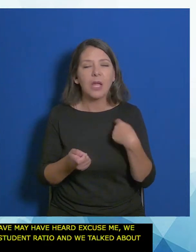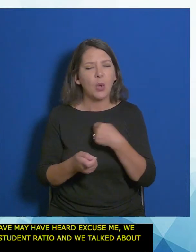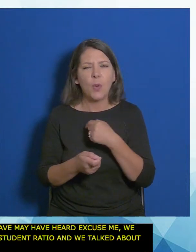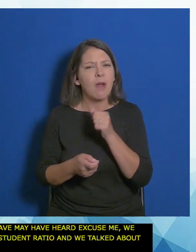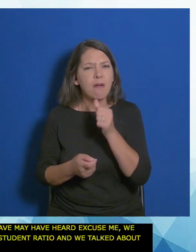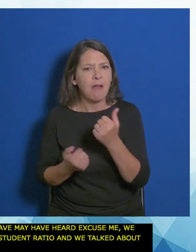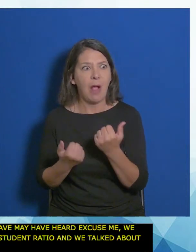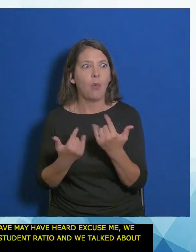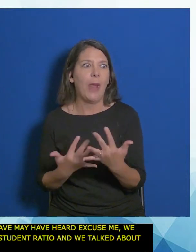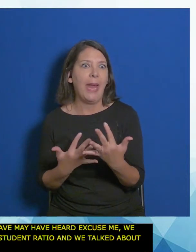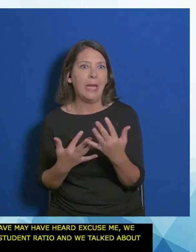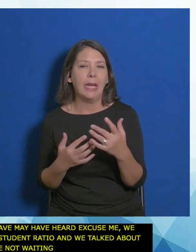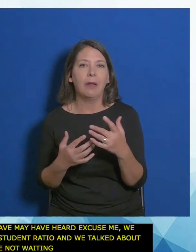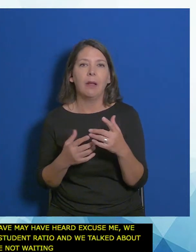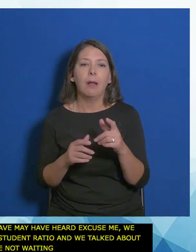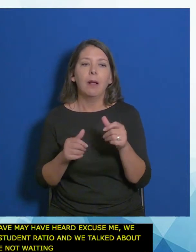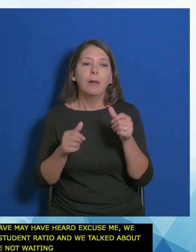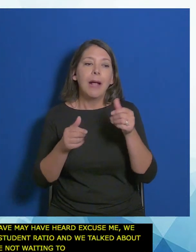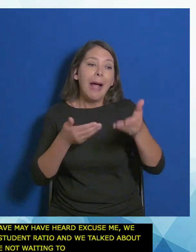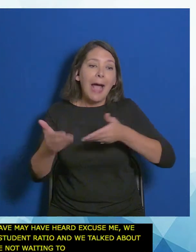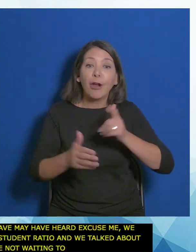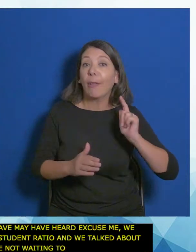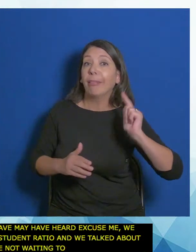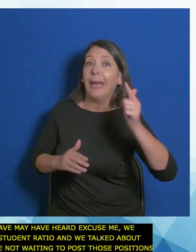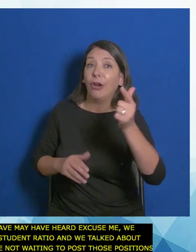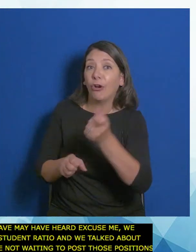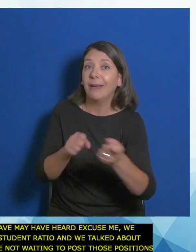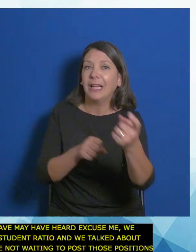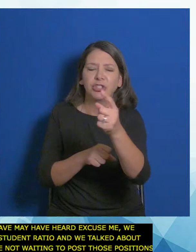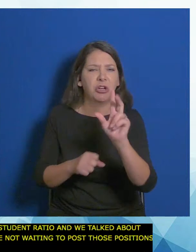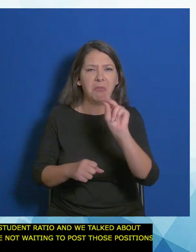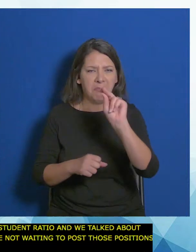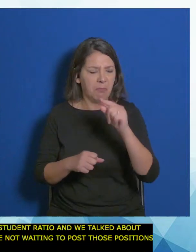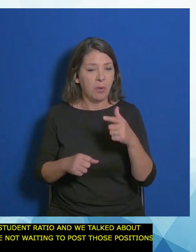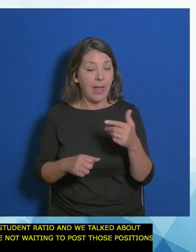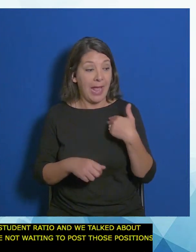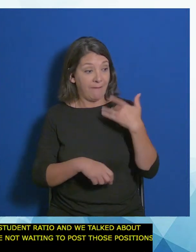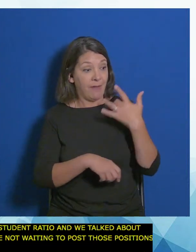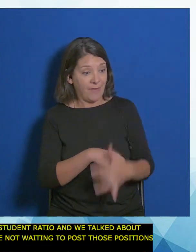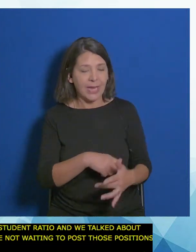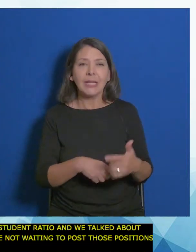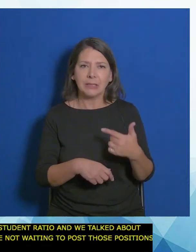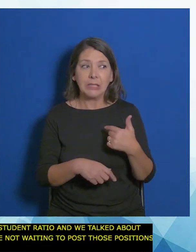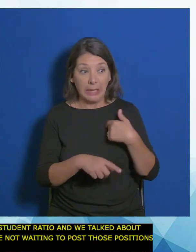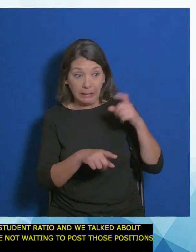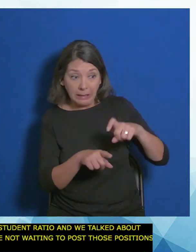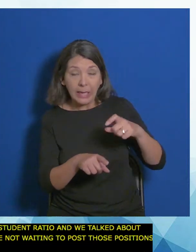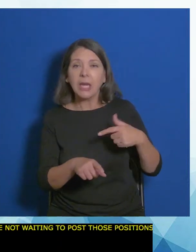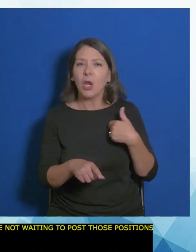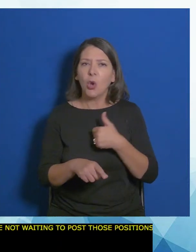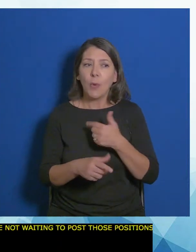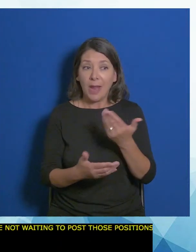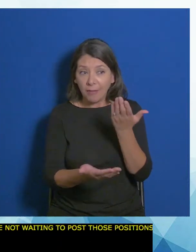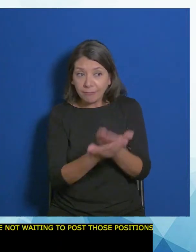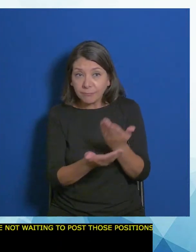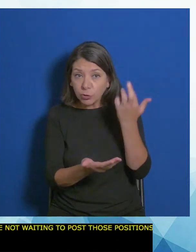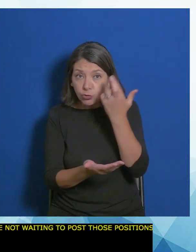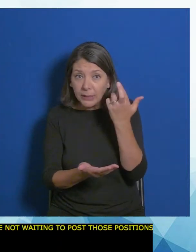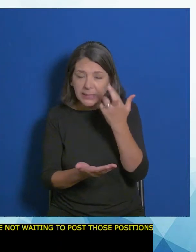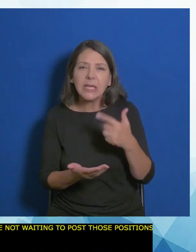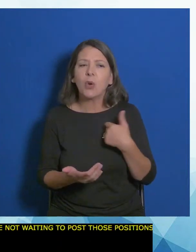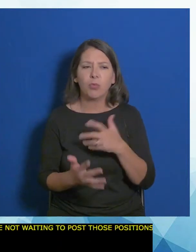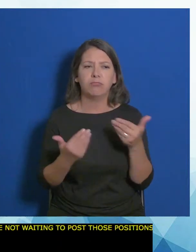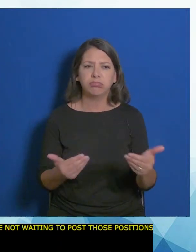waiting to post those positions when the school year occurs. As soon as they're needed, they're justified, it works its way